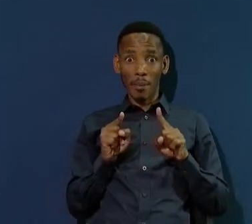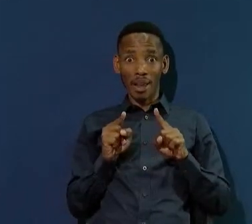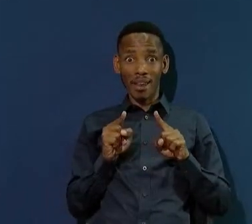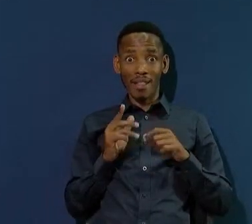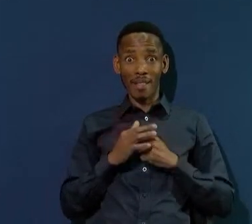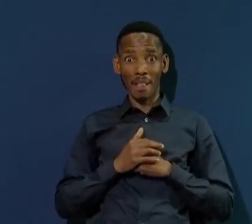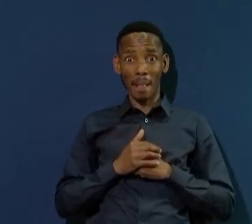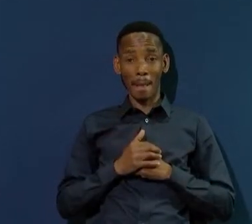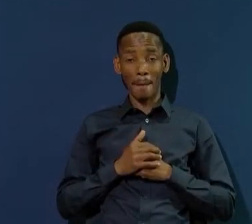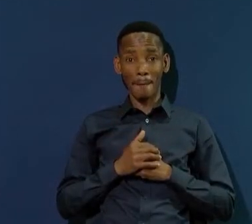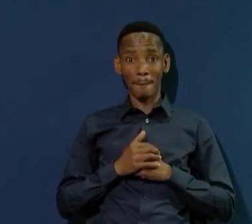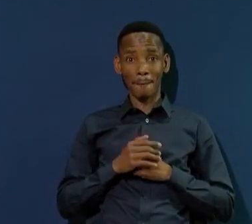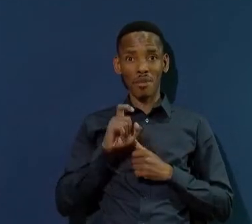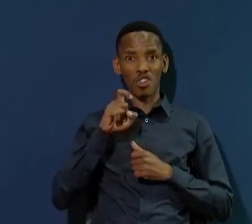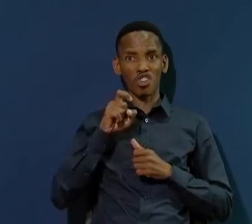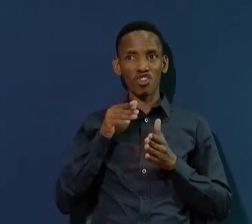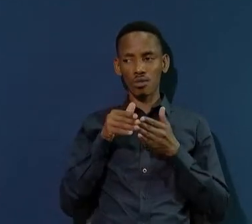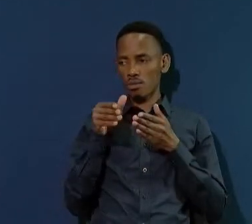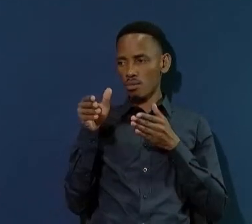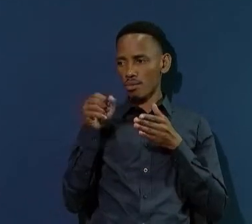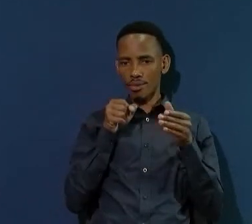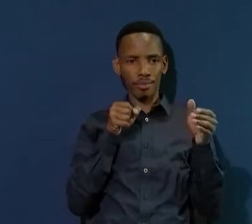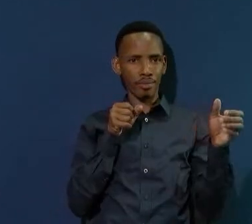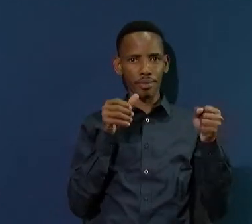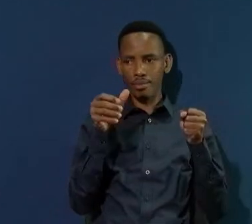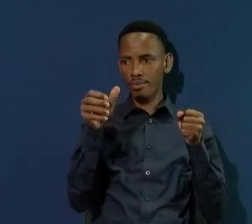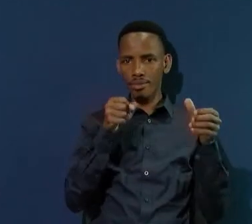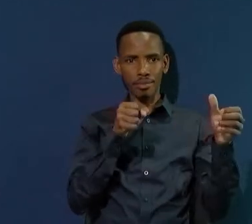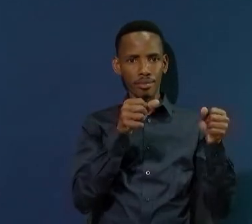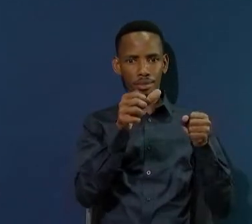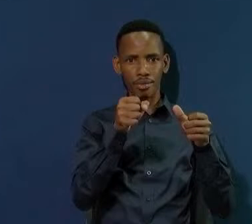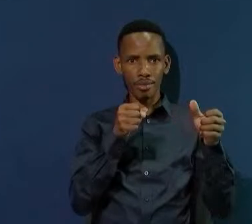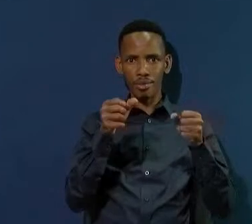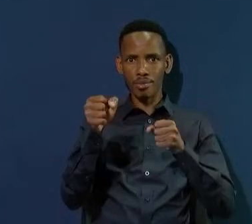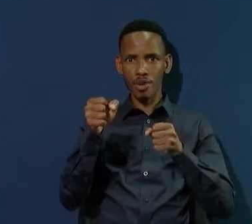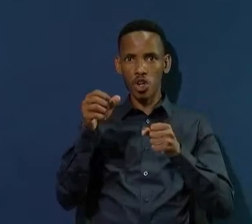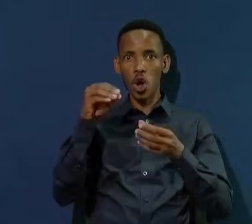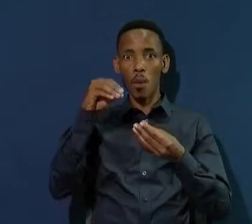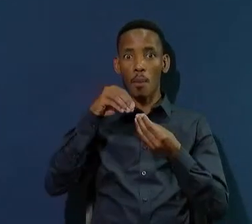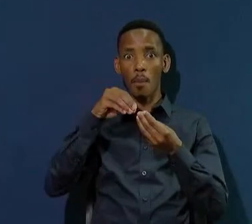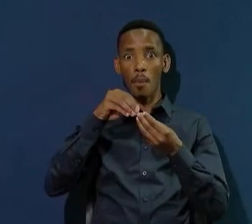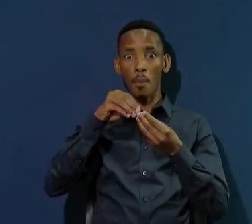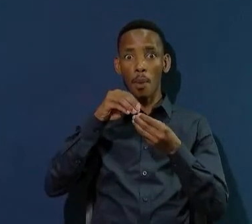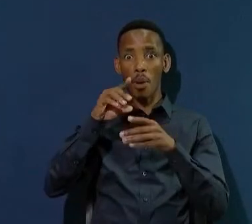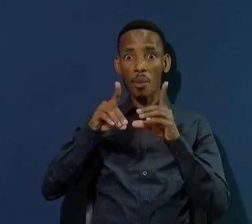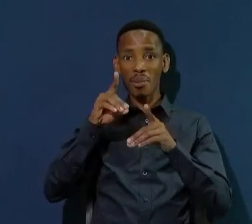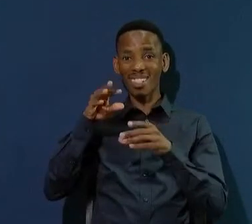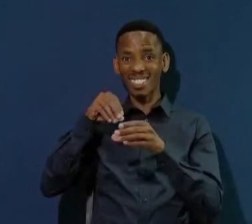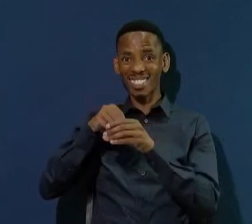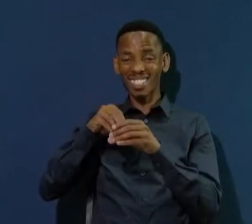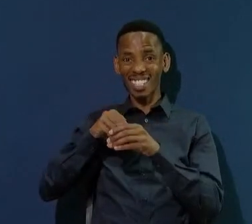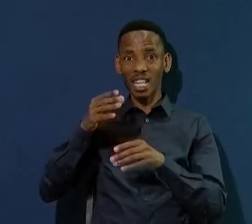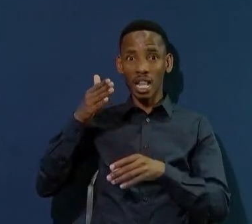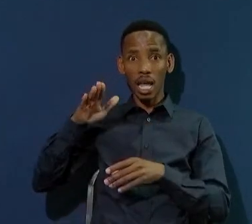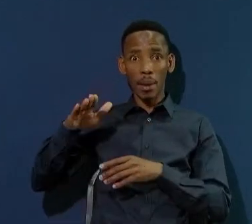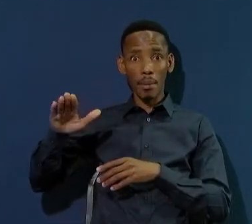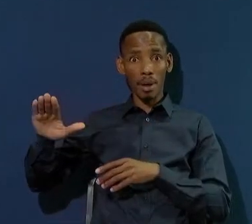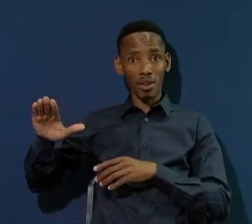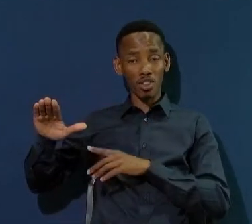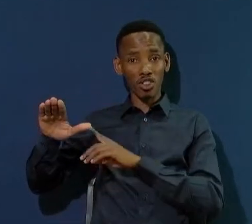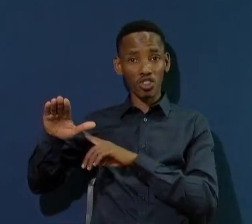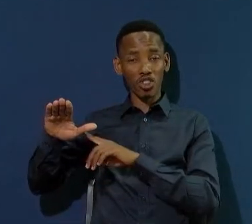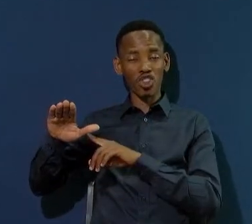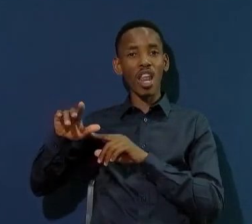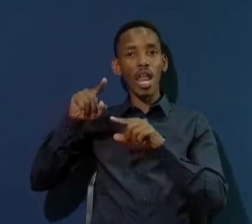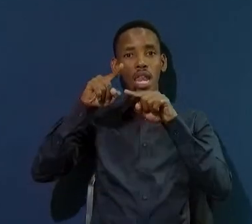more, recruit isn't the proper word, but to want to add more to the cabinet, rather to the National Assembly at your